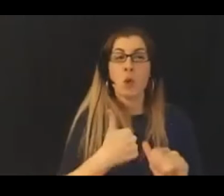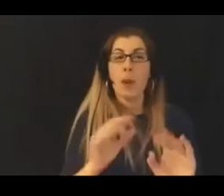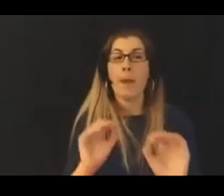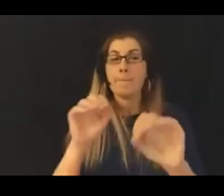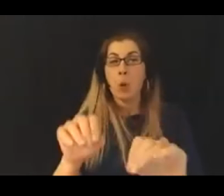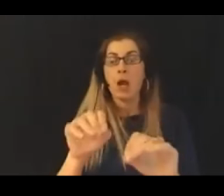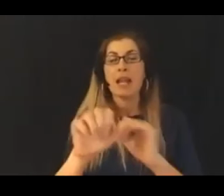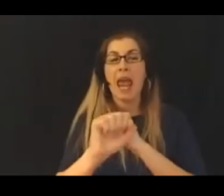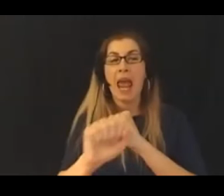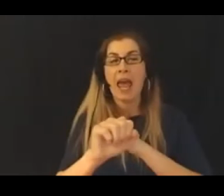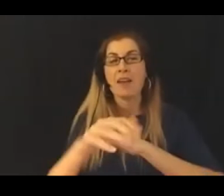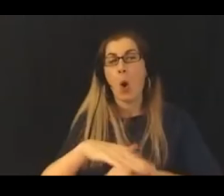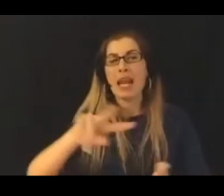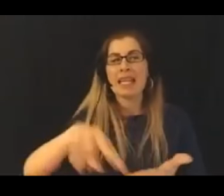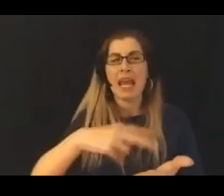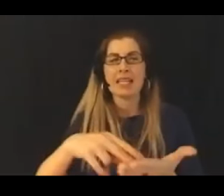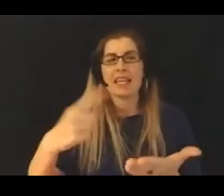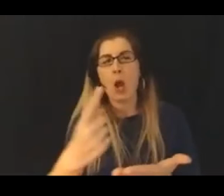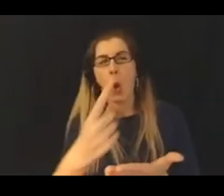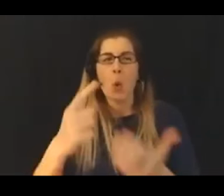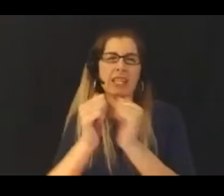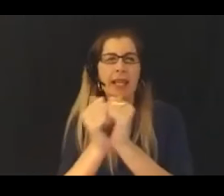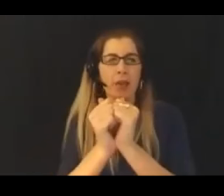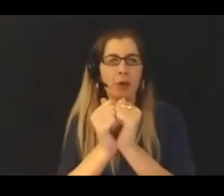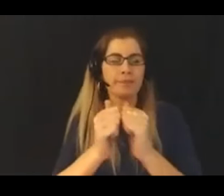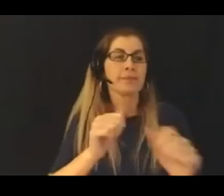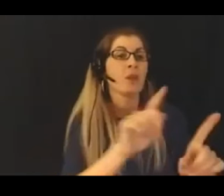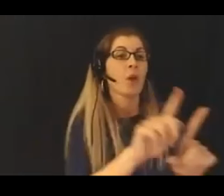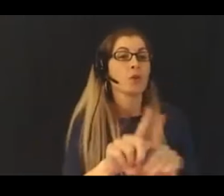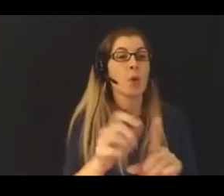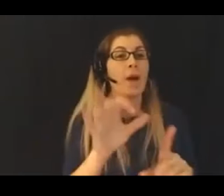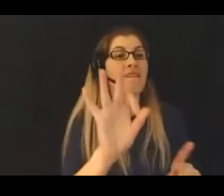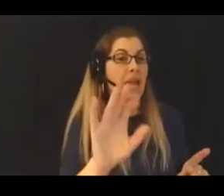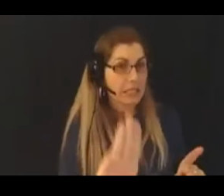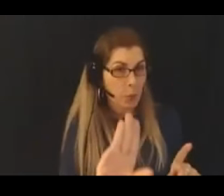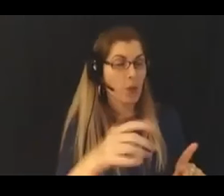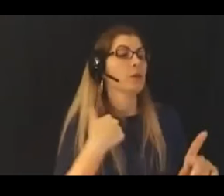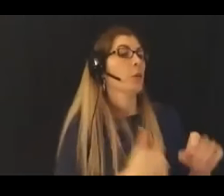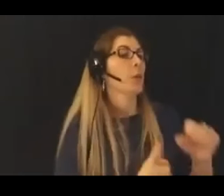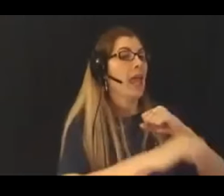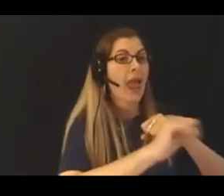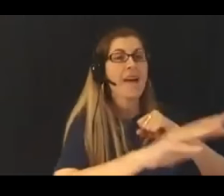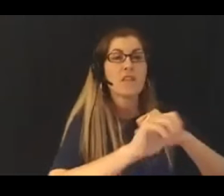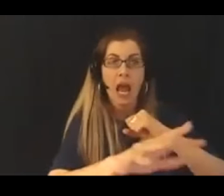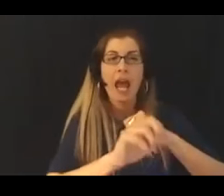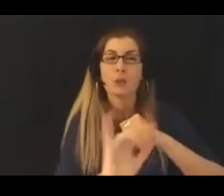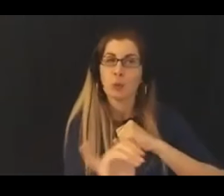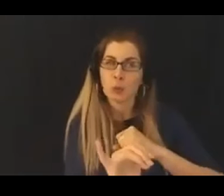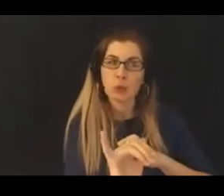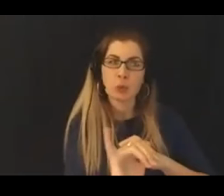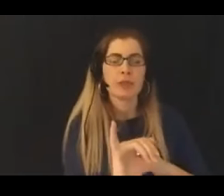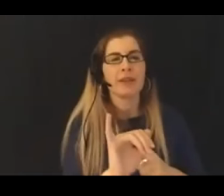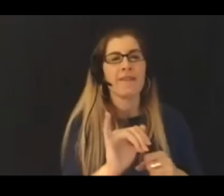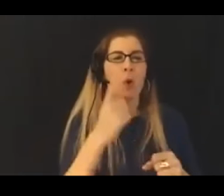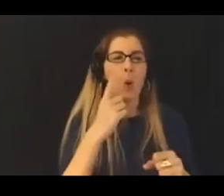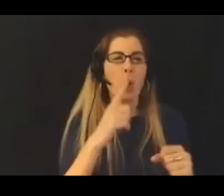Dancing Alone Together as well. And then several different Facebook groups we advertised in, including, for instance, the Michi, or